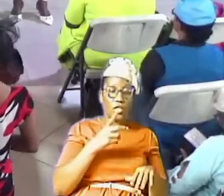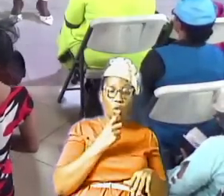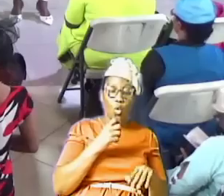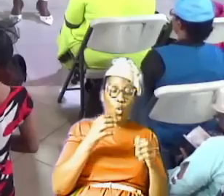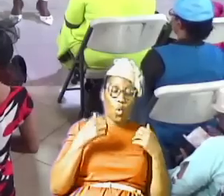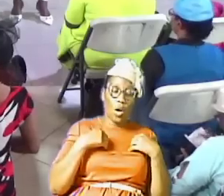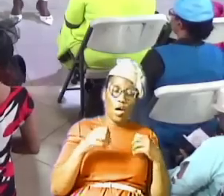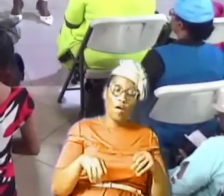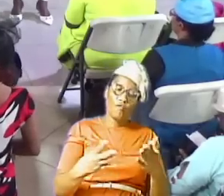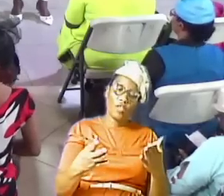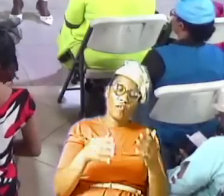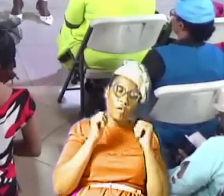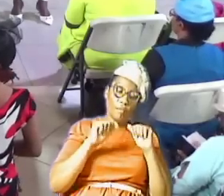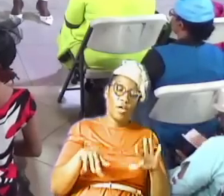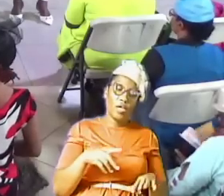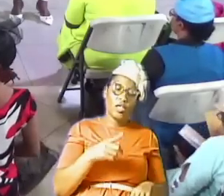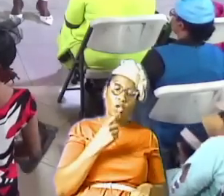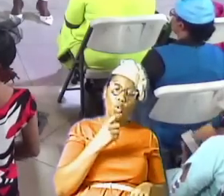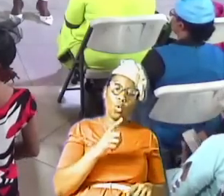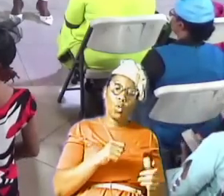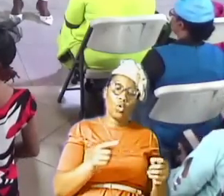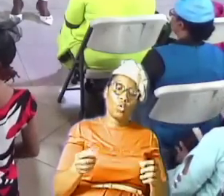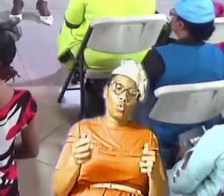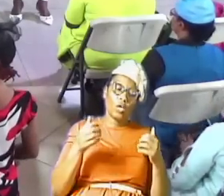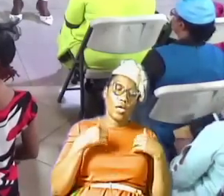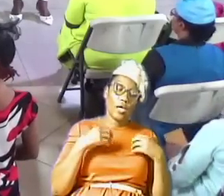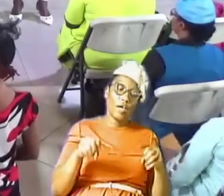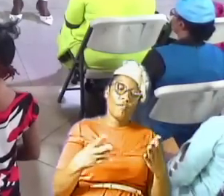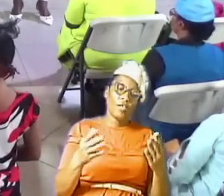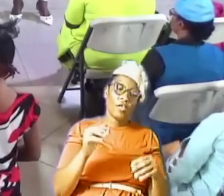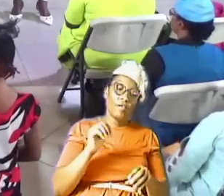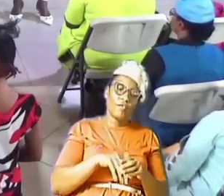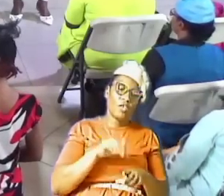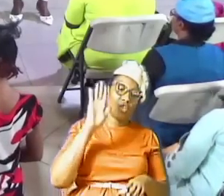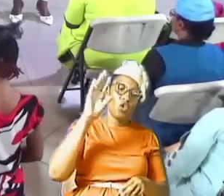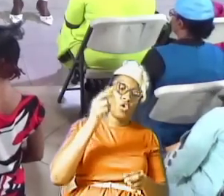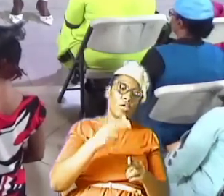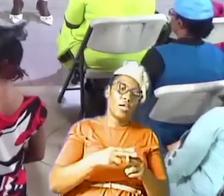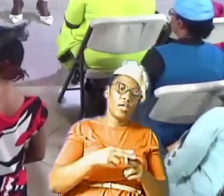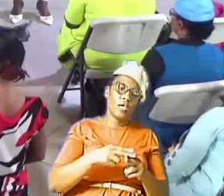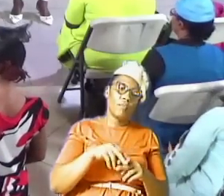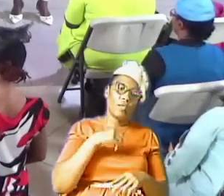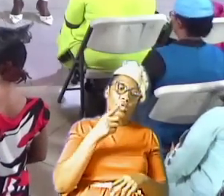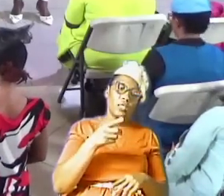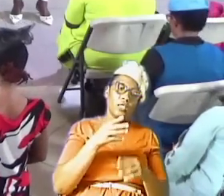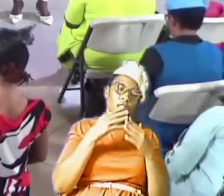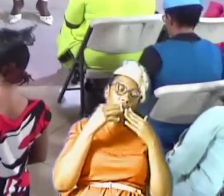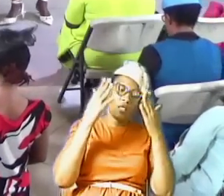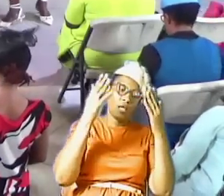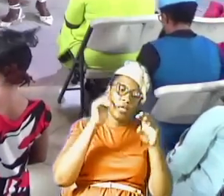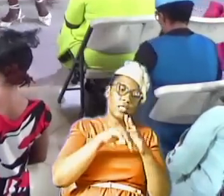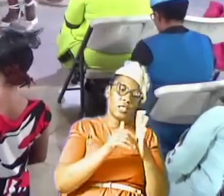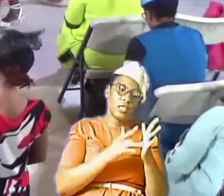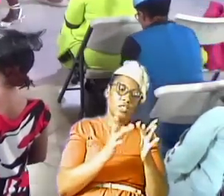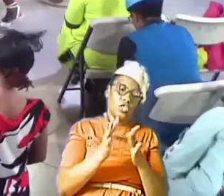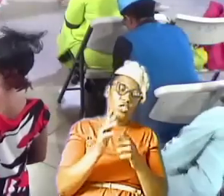to give and bless those who have not to give, Jesus. In your name, I say thanks. Amen. Hush as you can go.